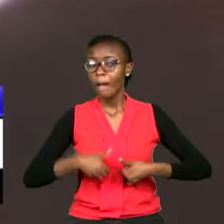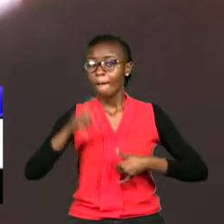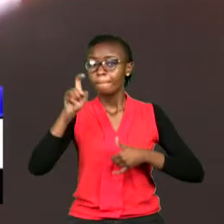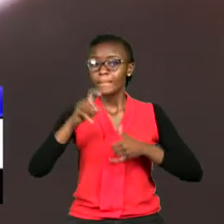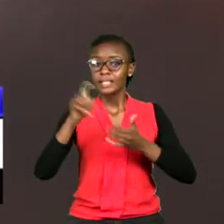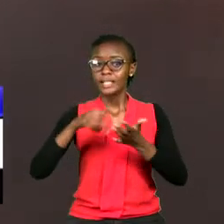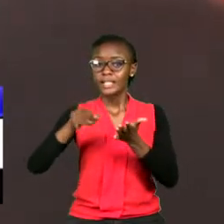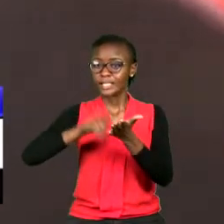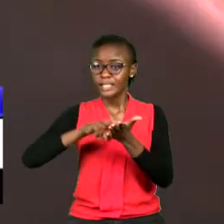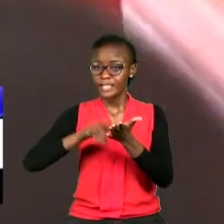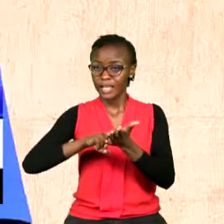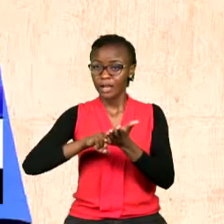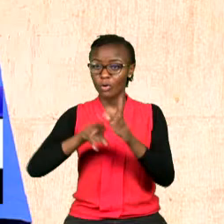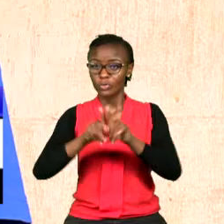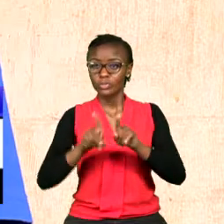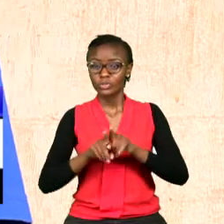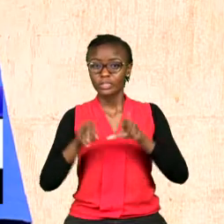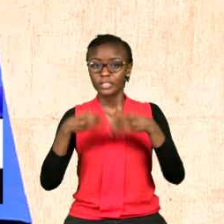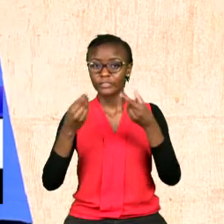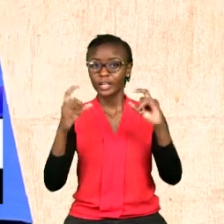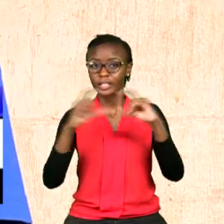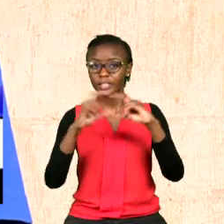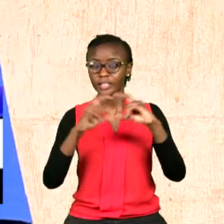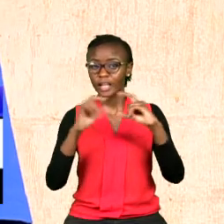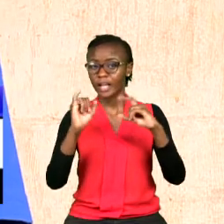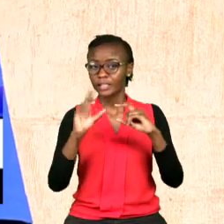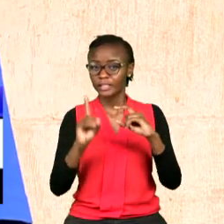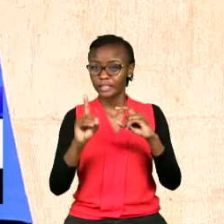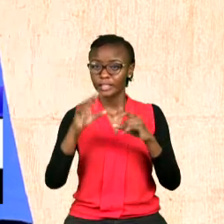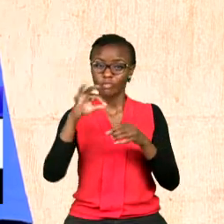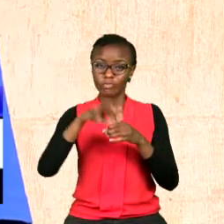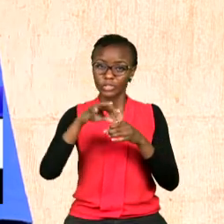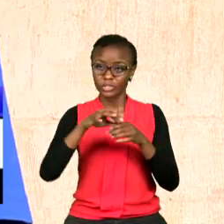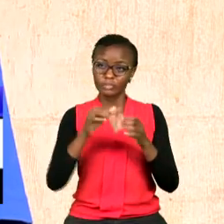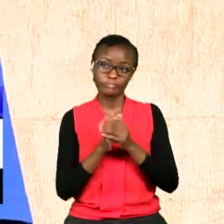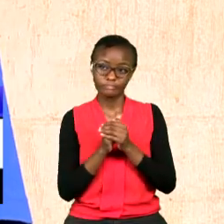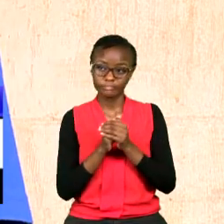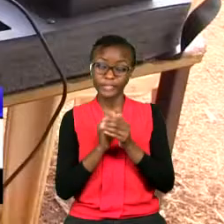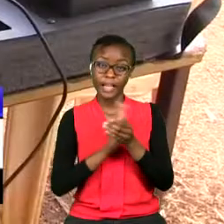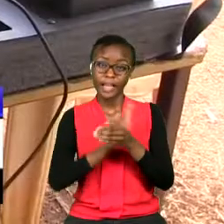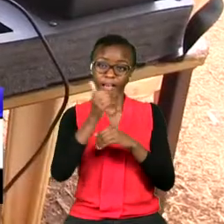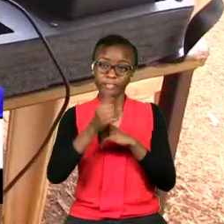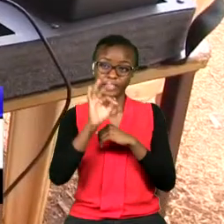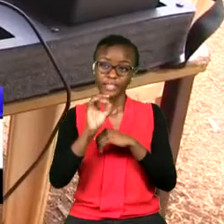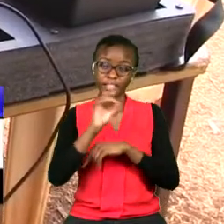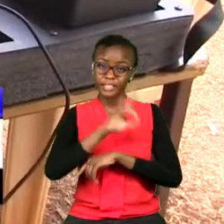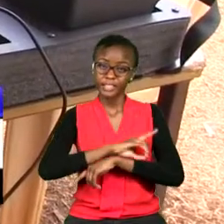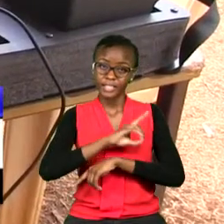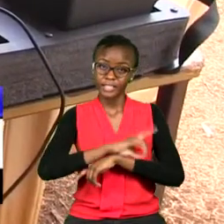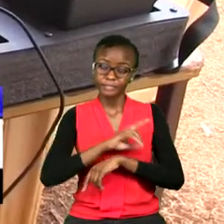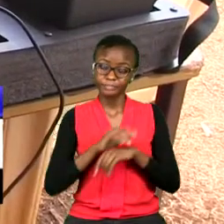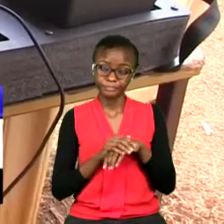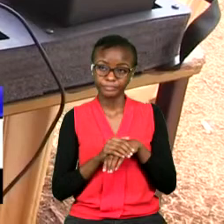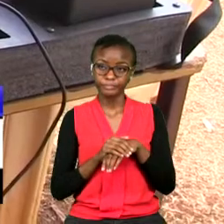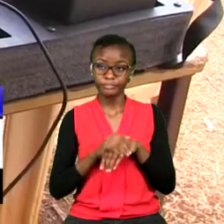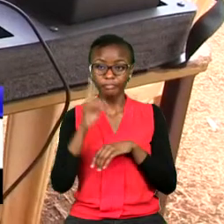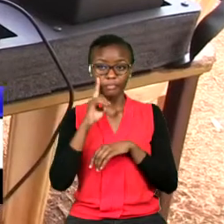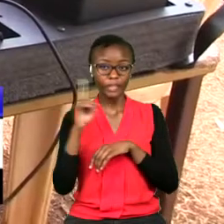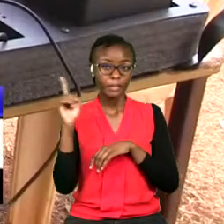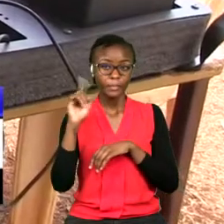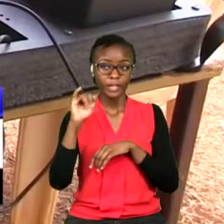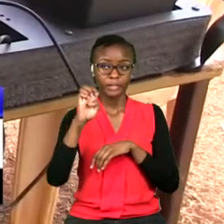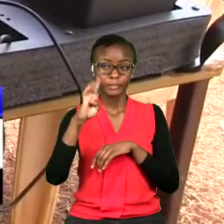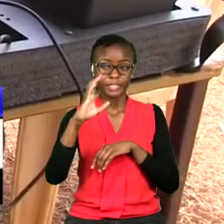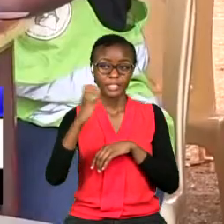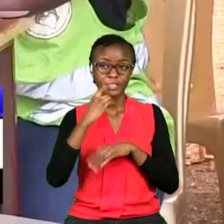and issued the ID cards. Monday to Monday, that is all the days within the 30 days. Despite the commission lamenting over